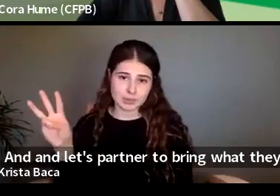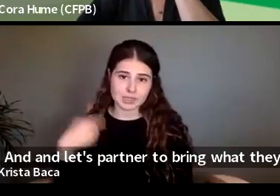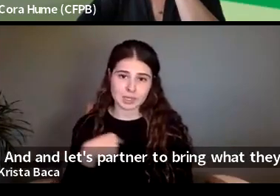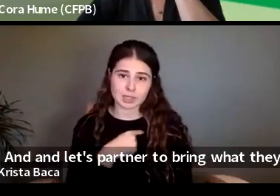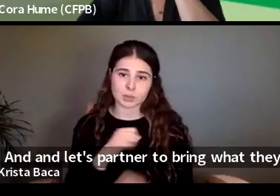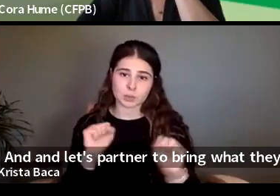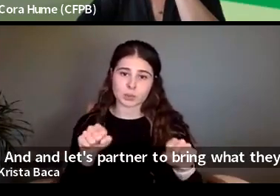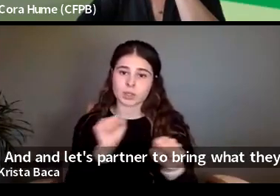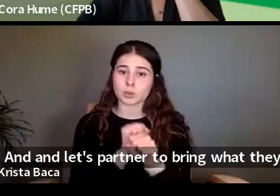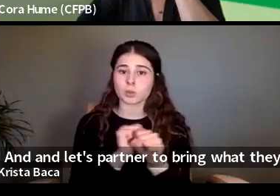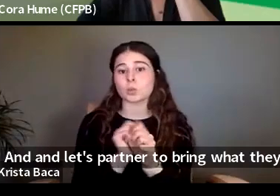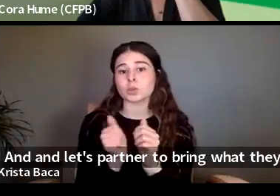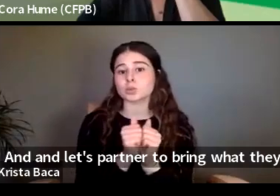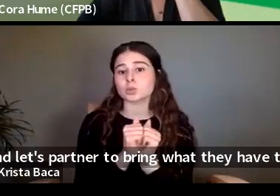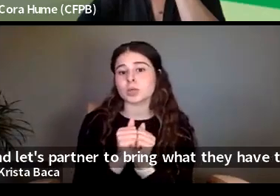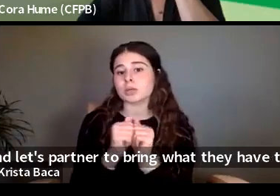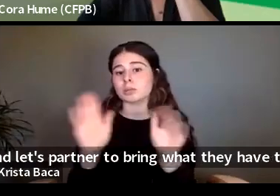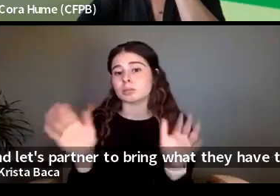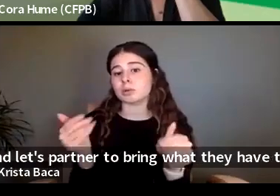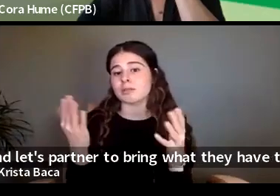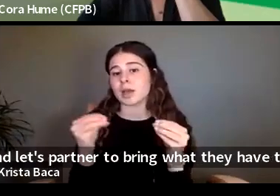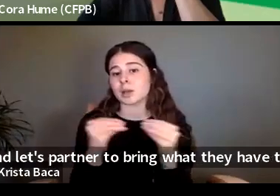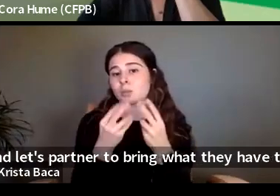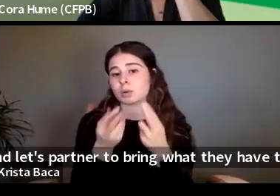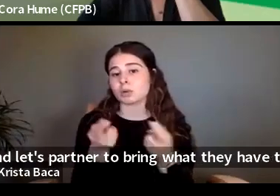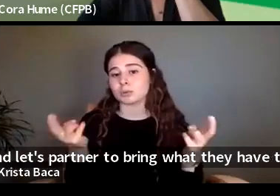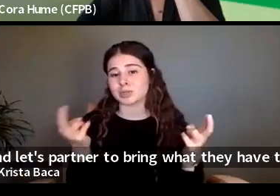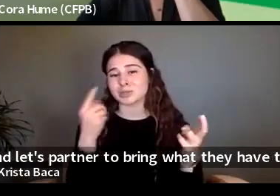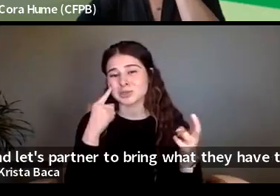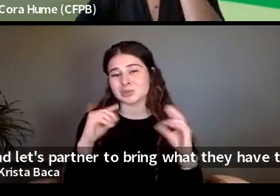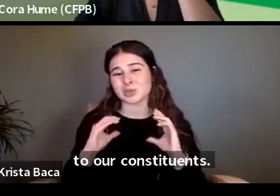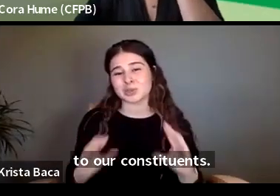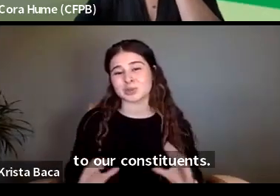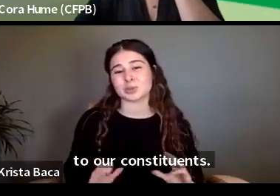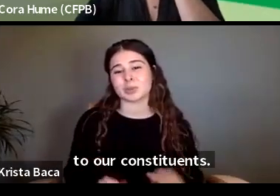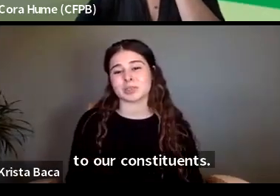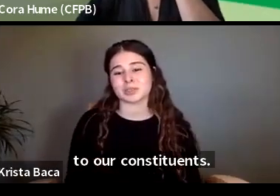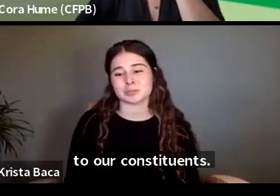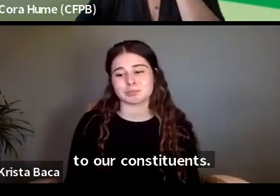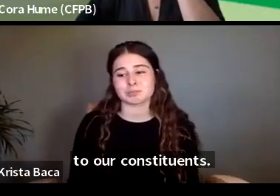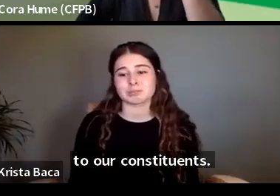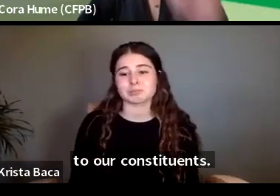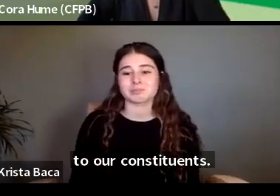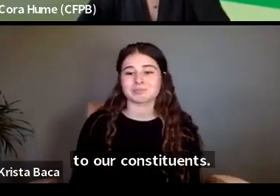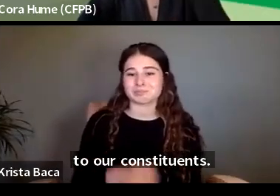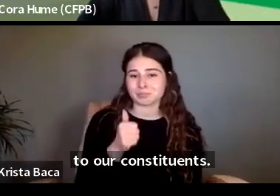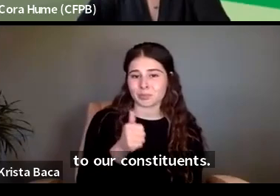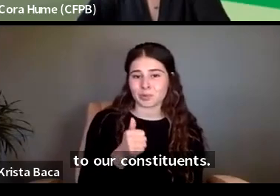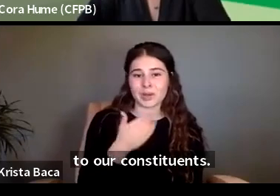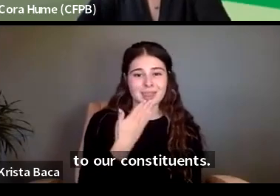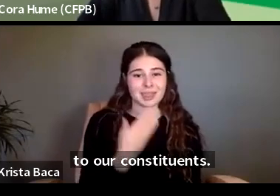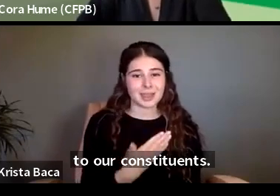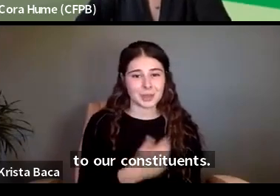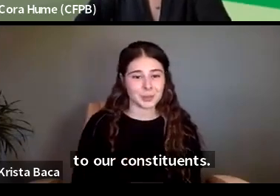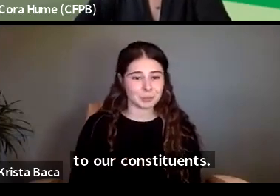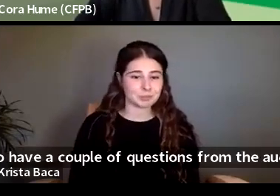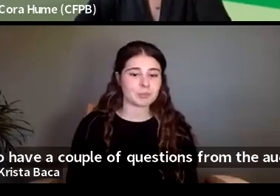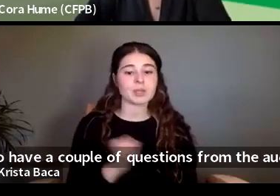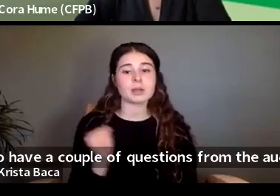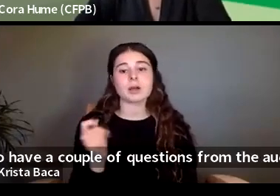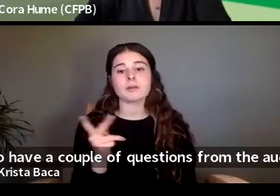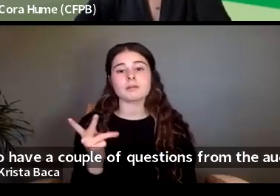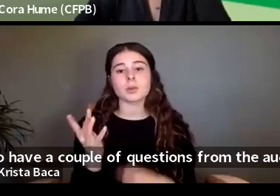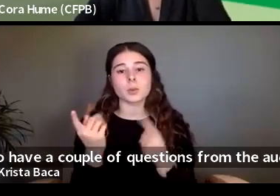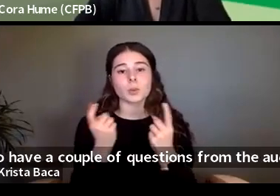our constituents. Great. Thank you. We do have a couple questions from the audience.